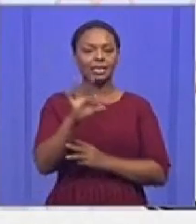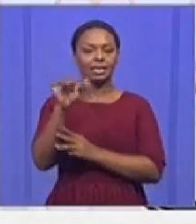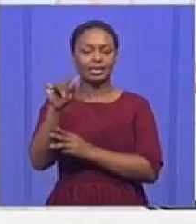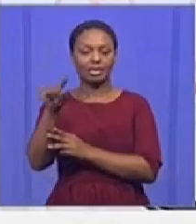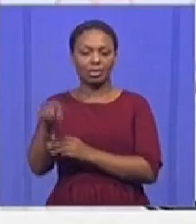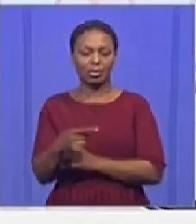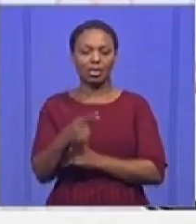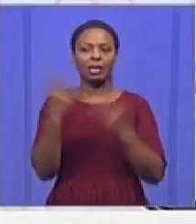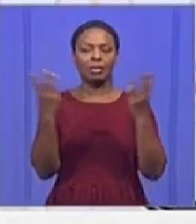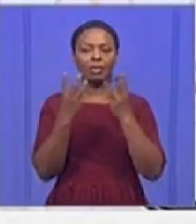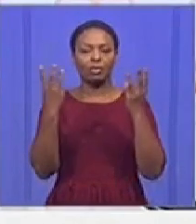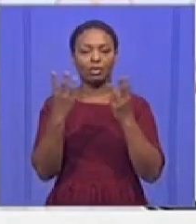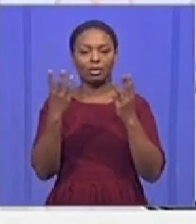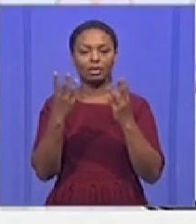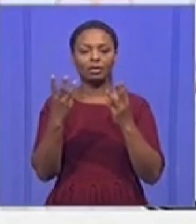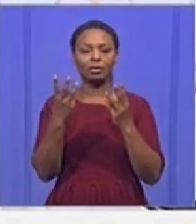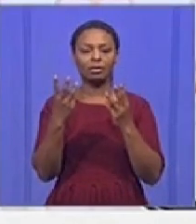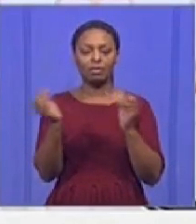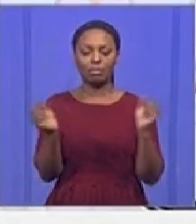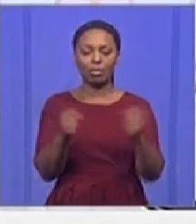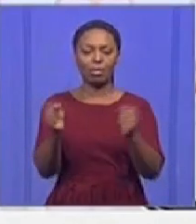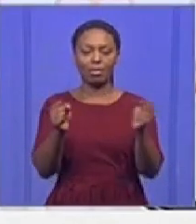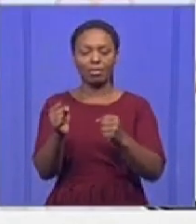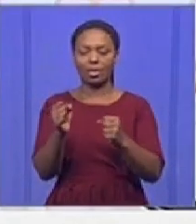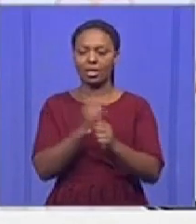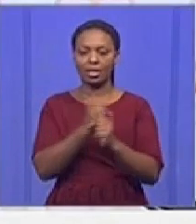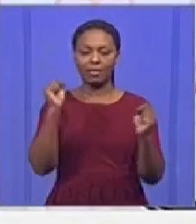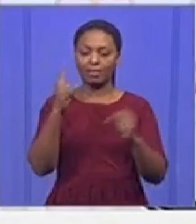336,000 people employed. It's for the first time.